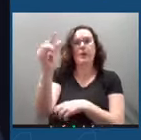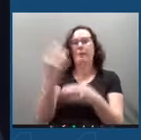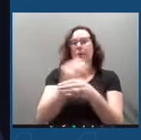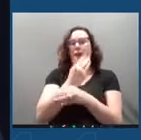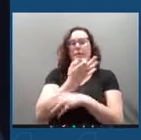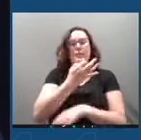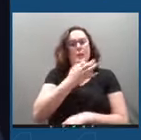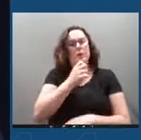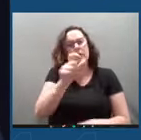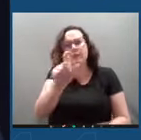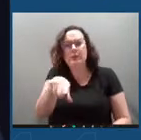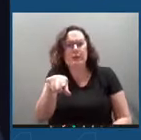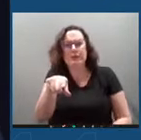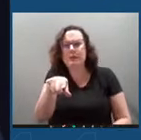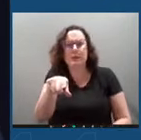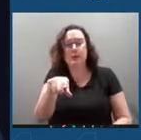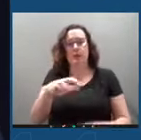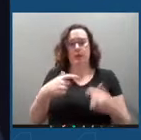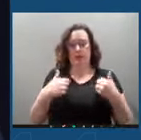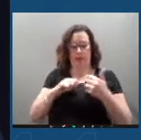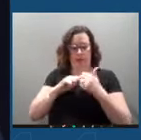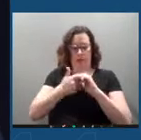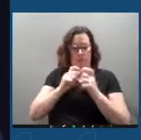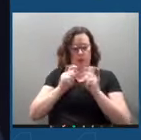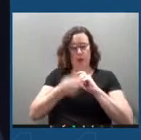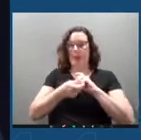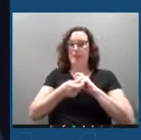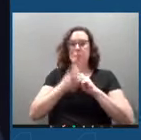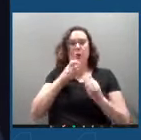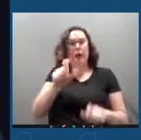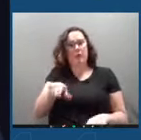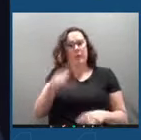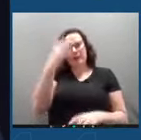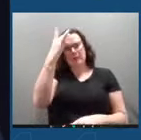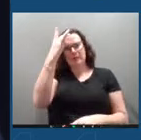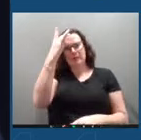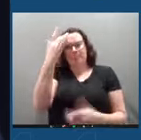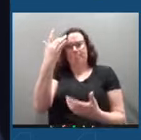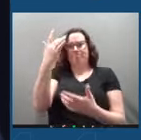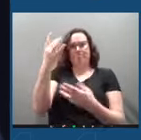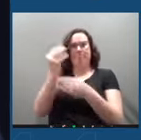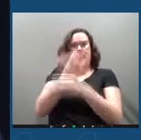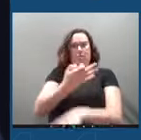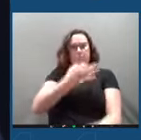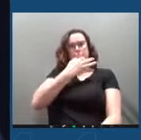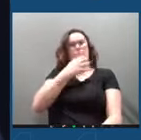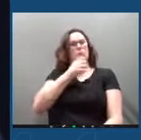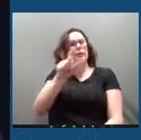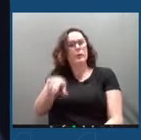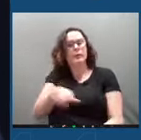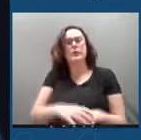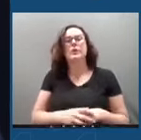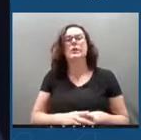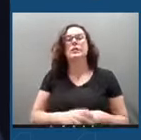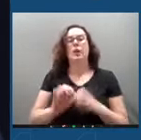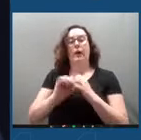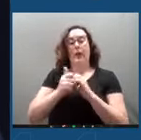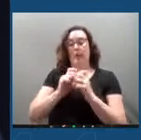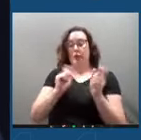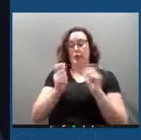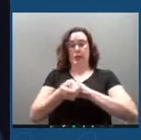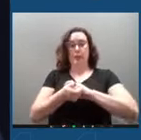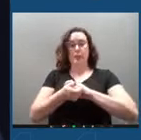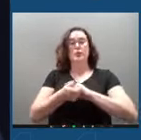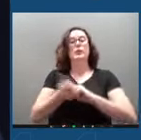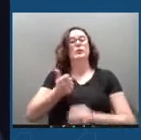say, what do we do differently? And so the teamship between Transportation Authority, when